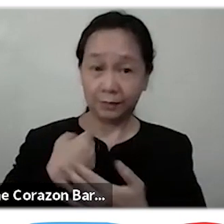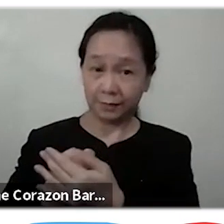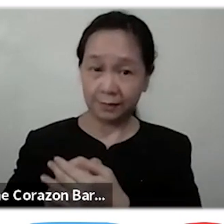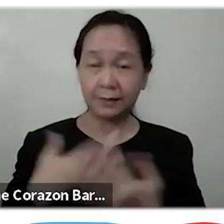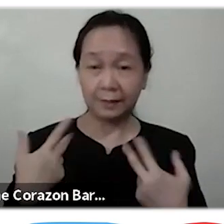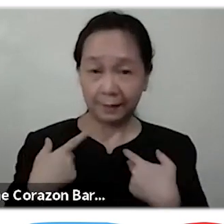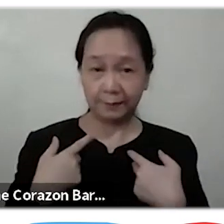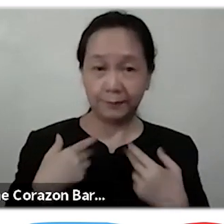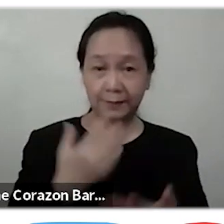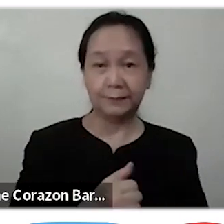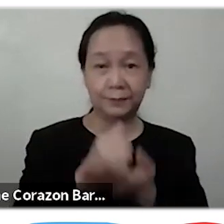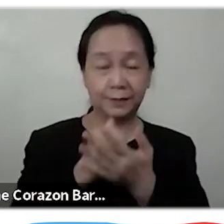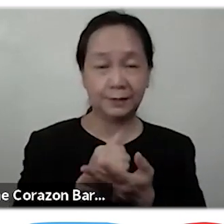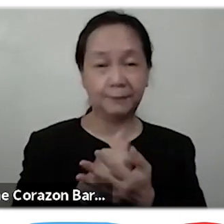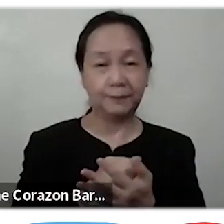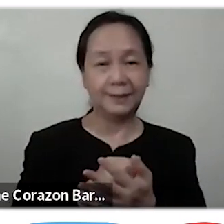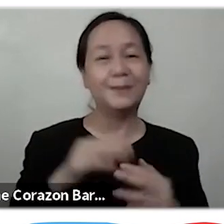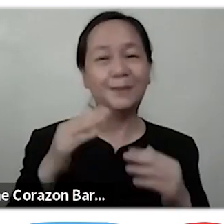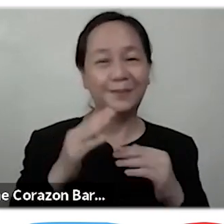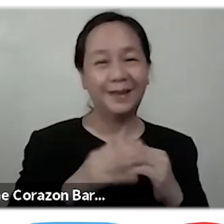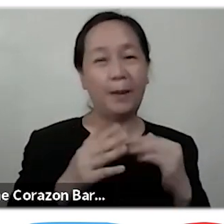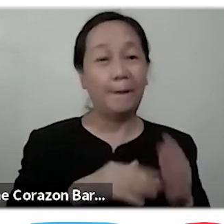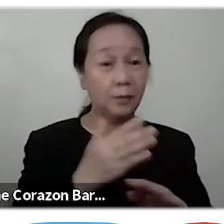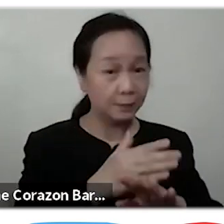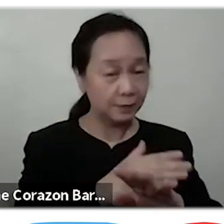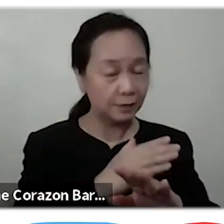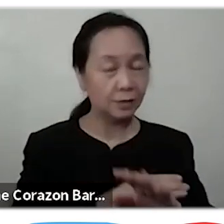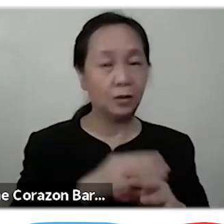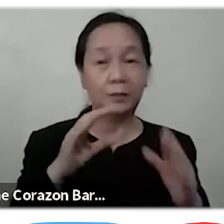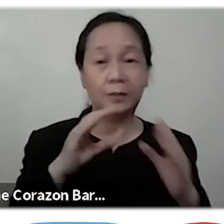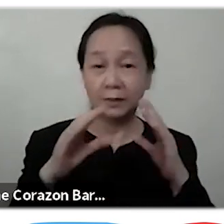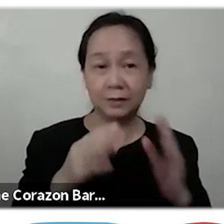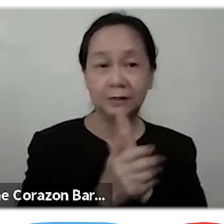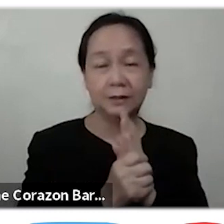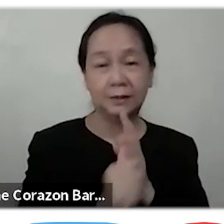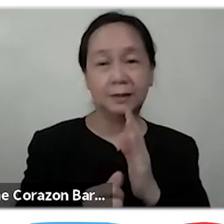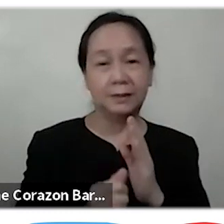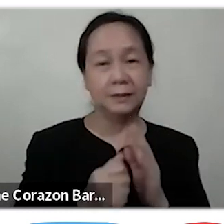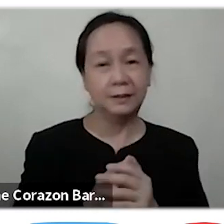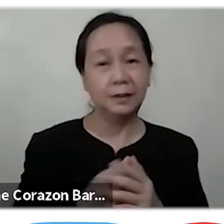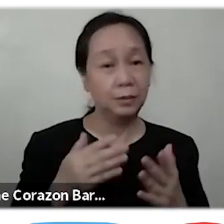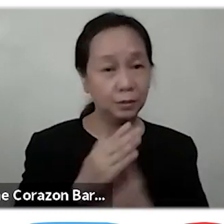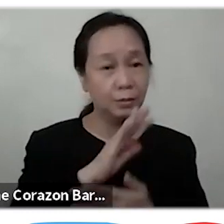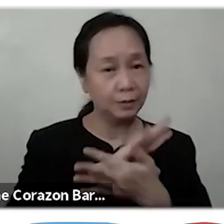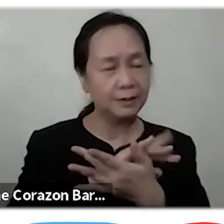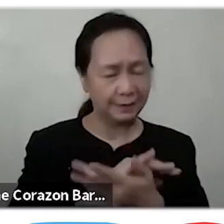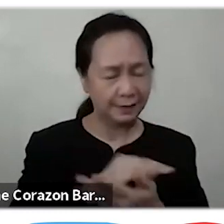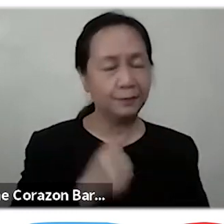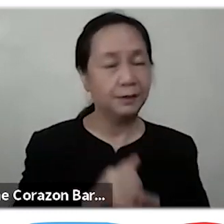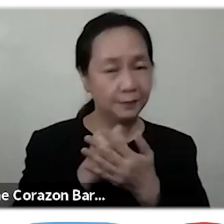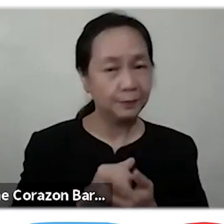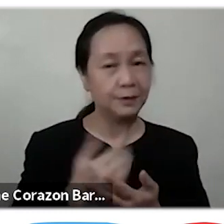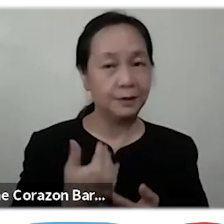helped me in building my communication skills, and all these types of events through COVID-19 is helping me and